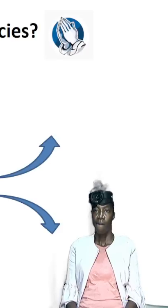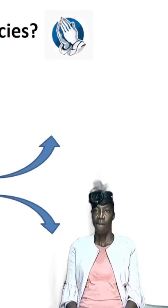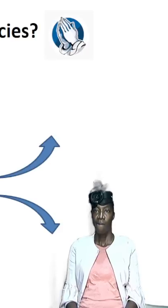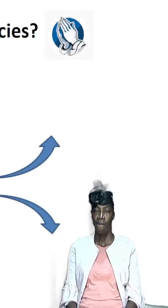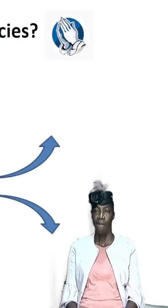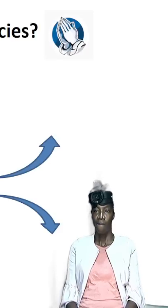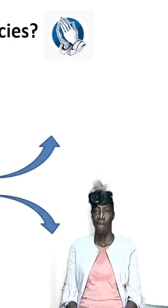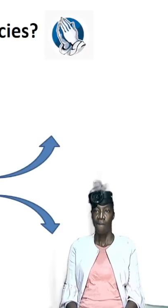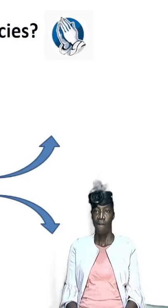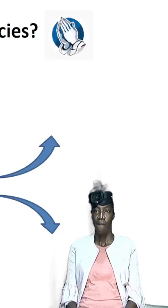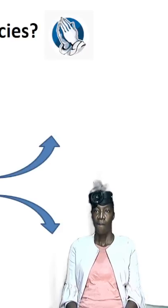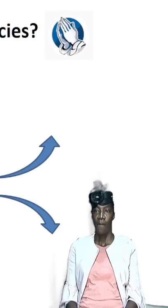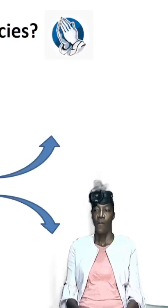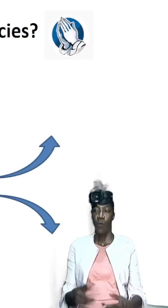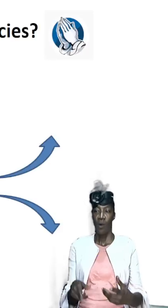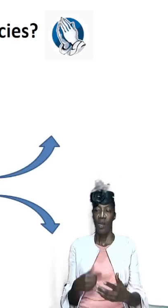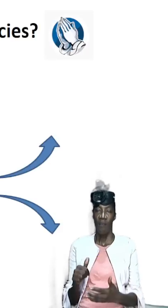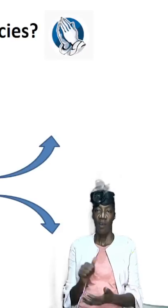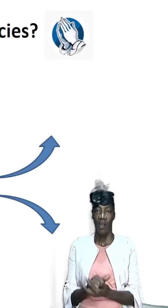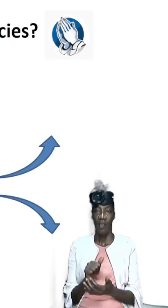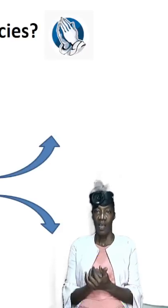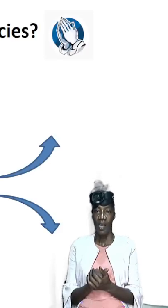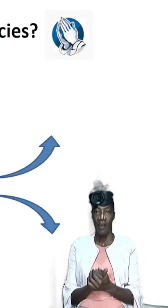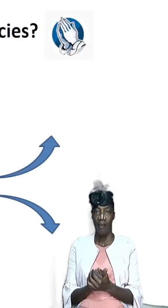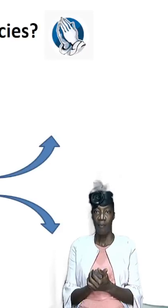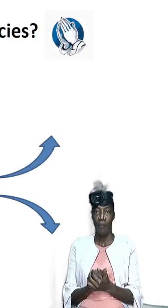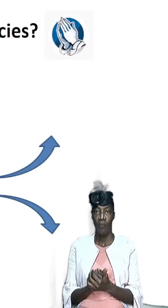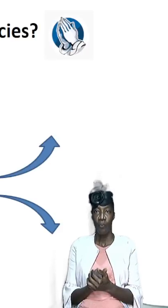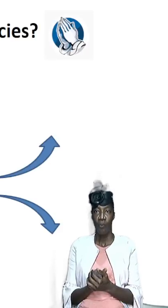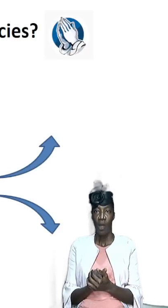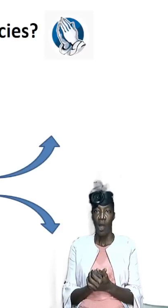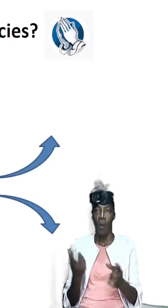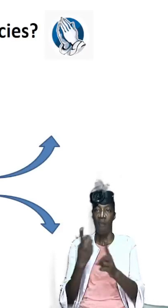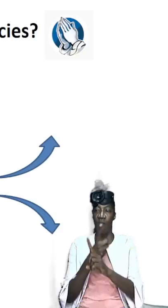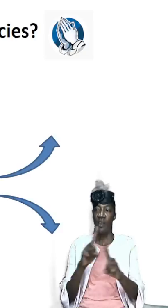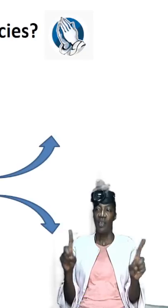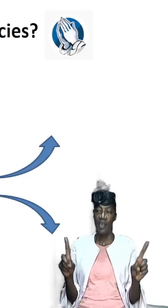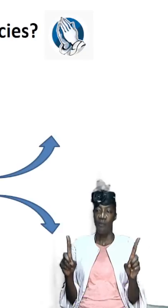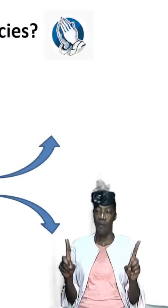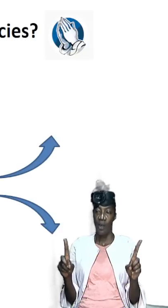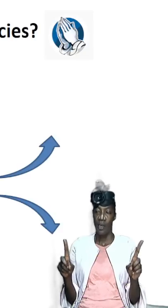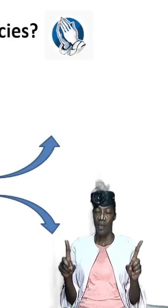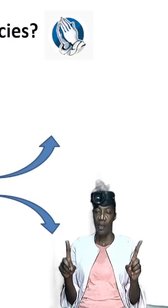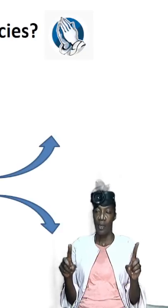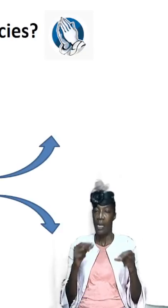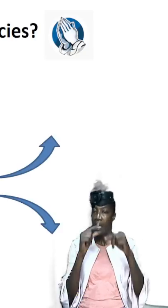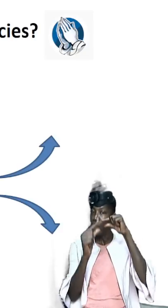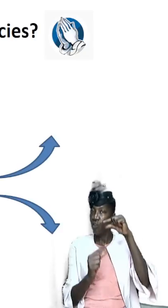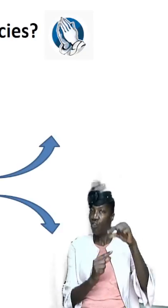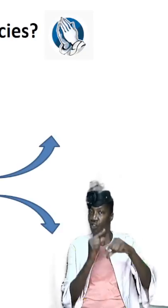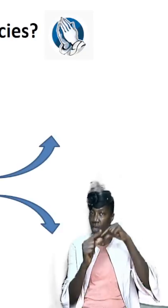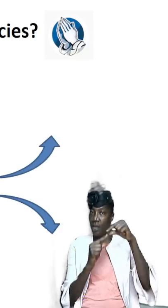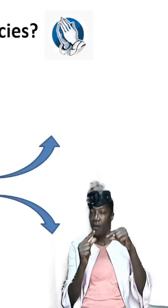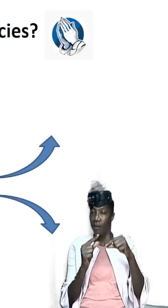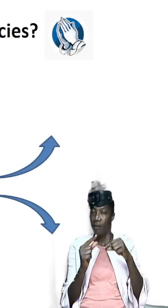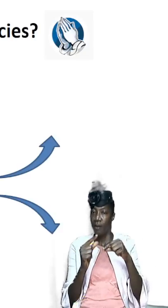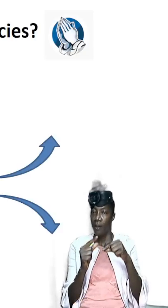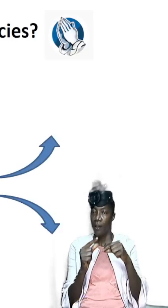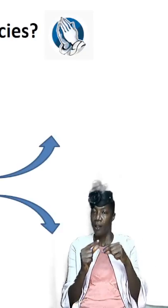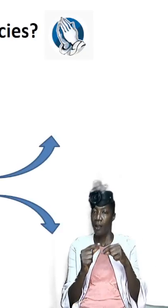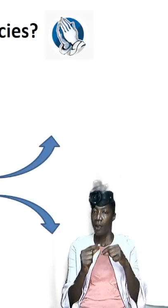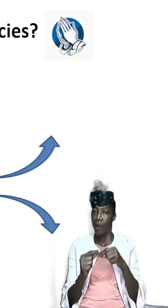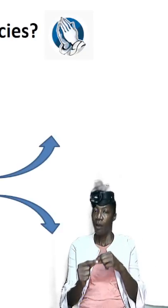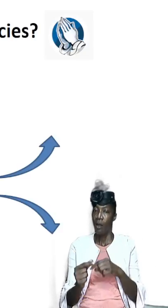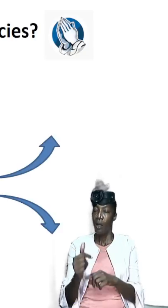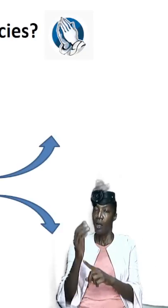whenever that is the case, and we have the diversity in terms of the genes, big A and little A and big B and